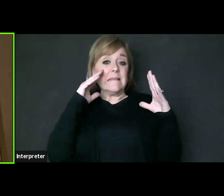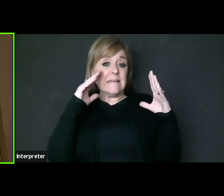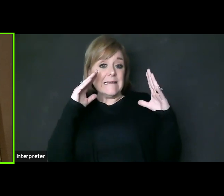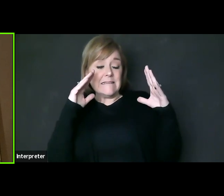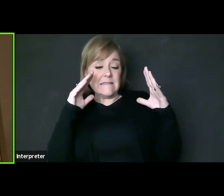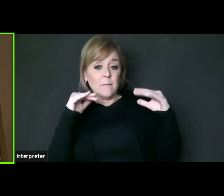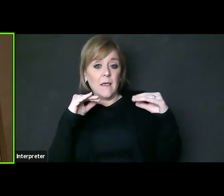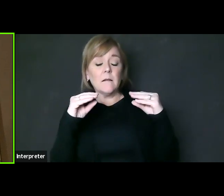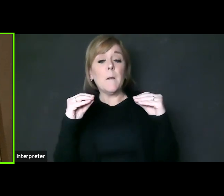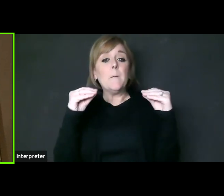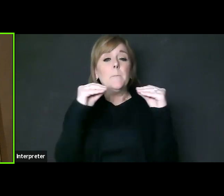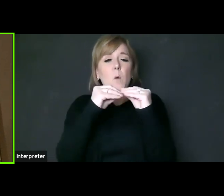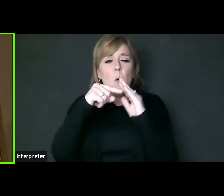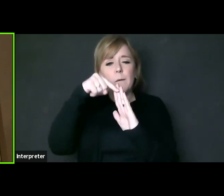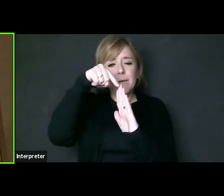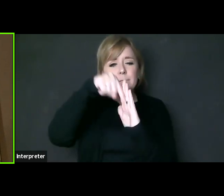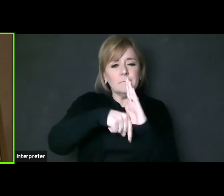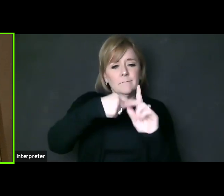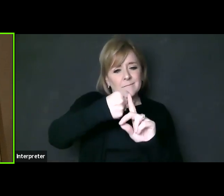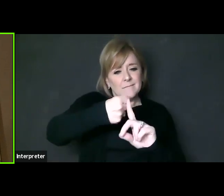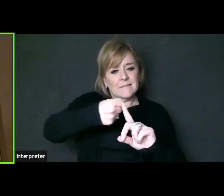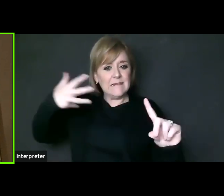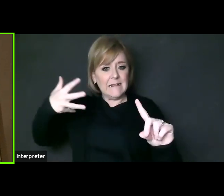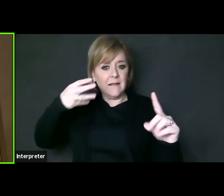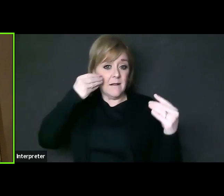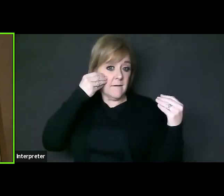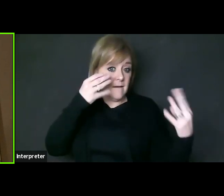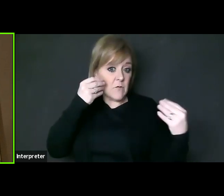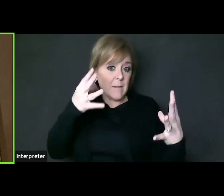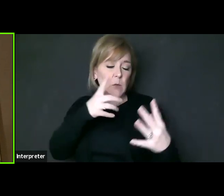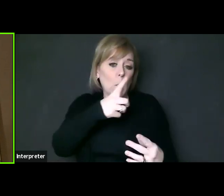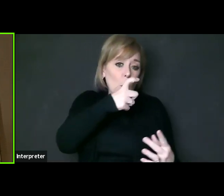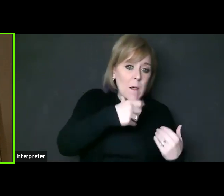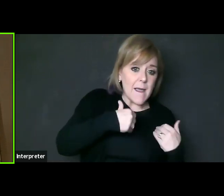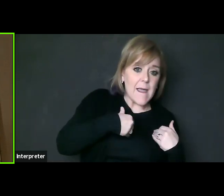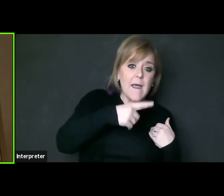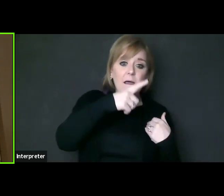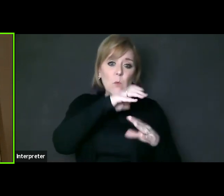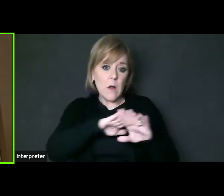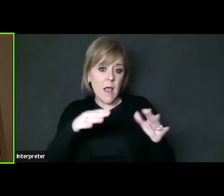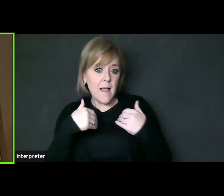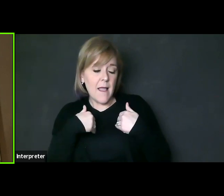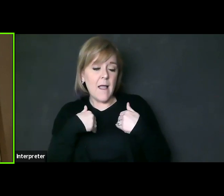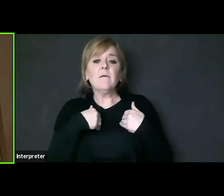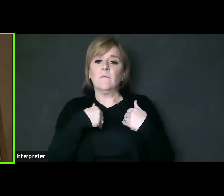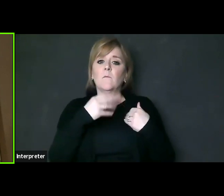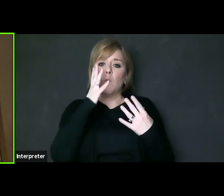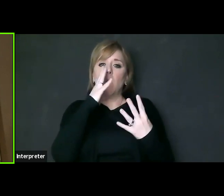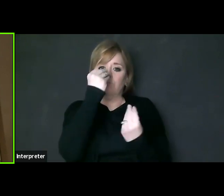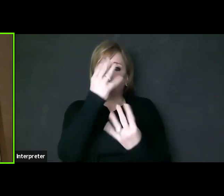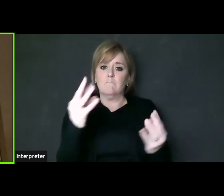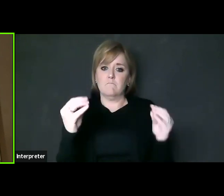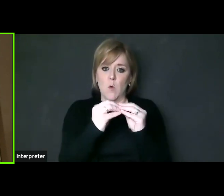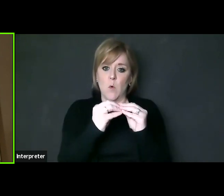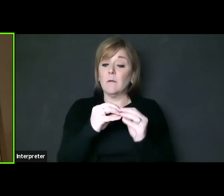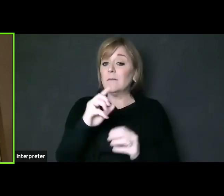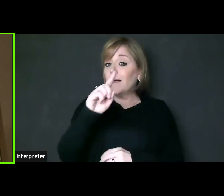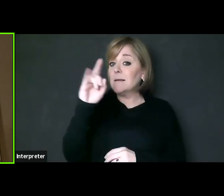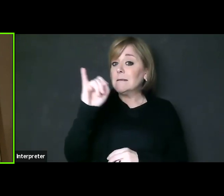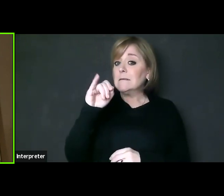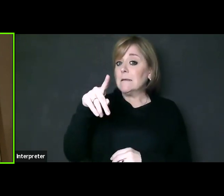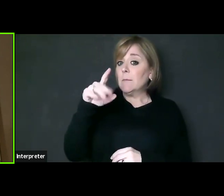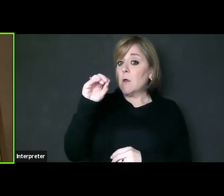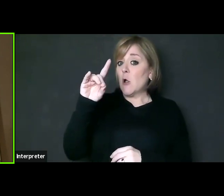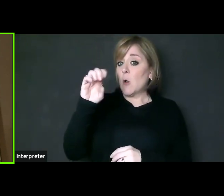detailed demographic data from us this week. That should include zip code data as to where the positive tests